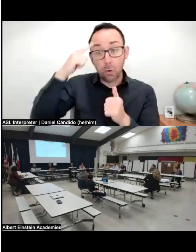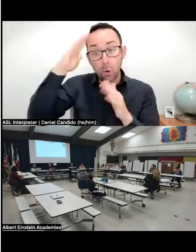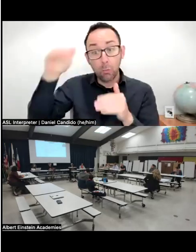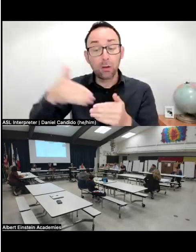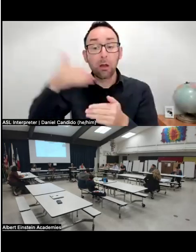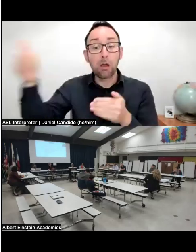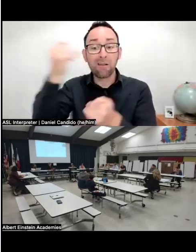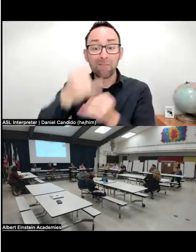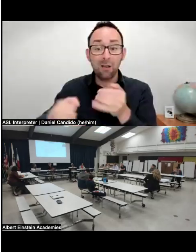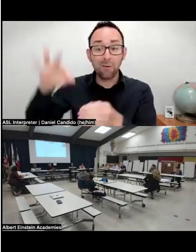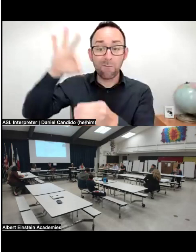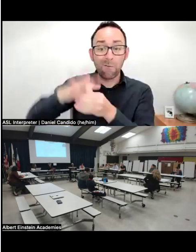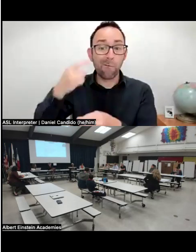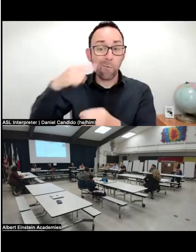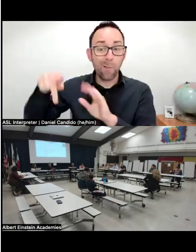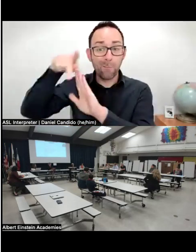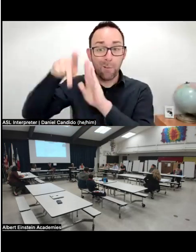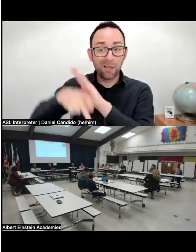for the policy.